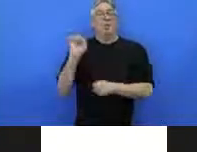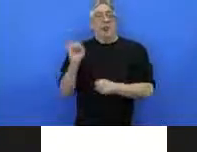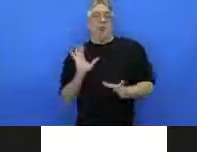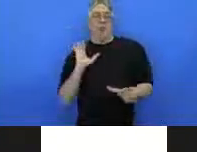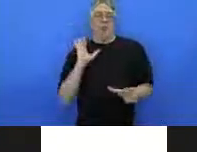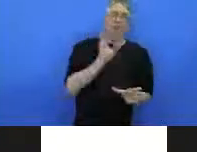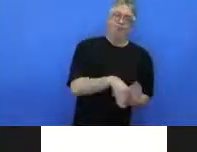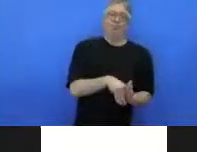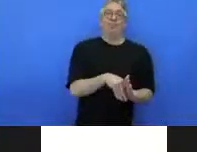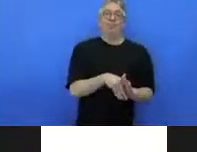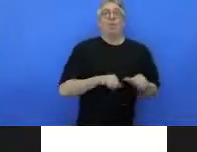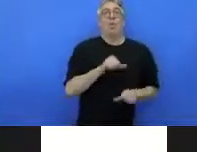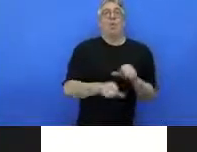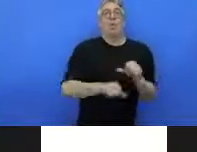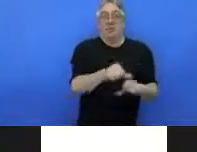Next slide, please.